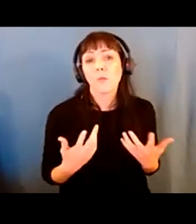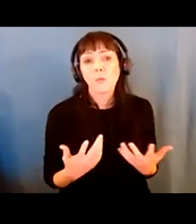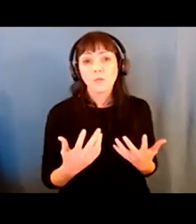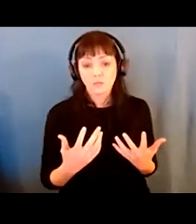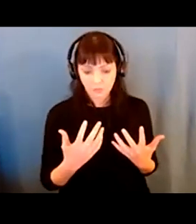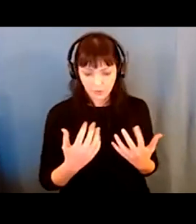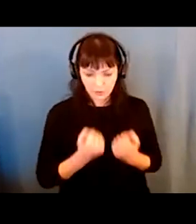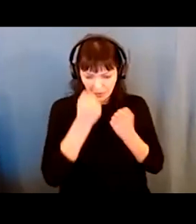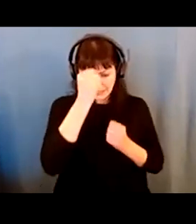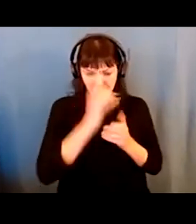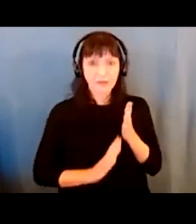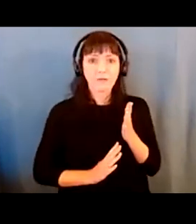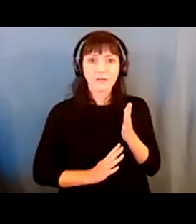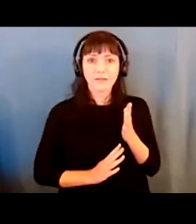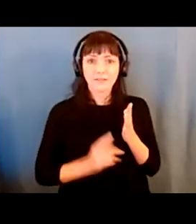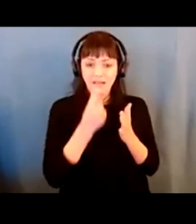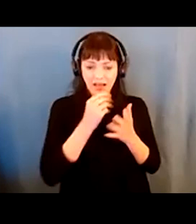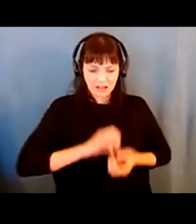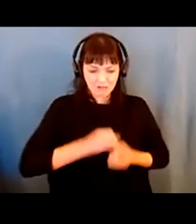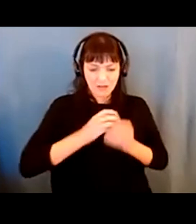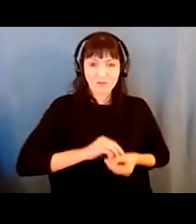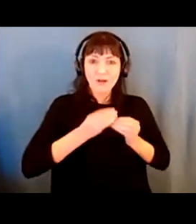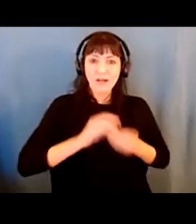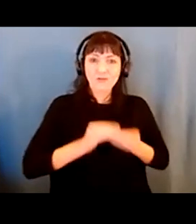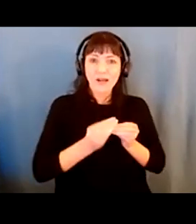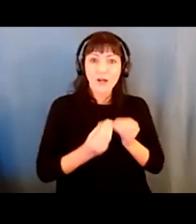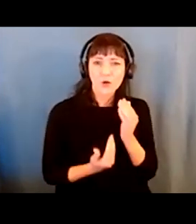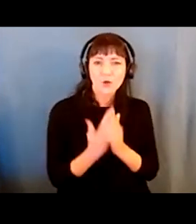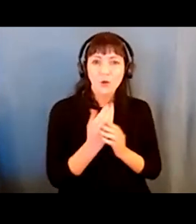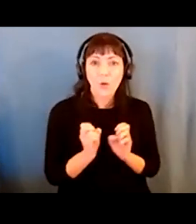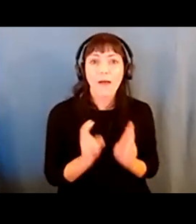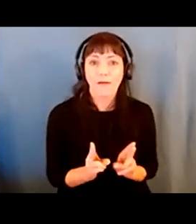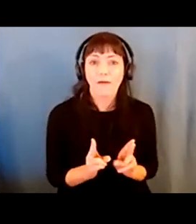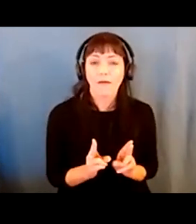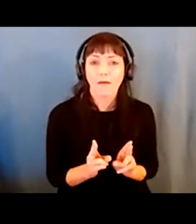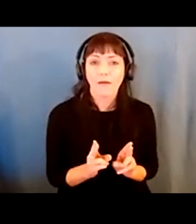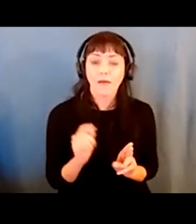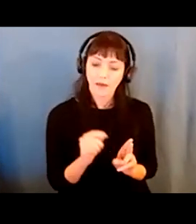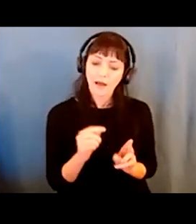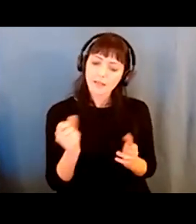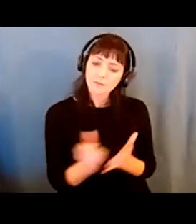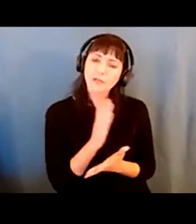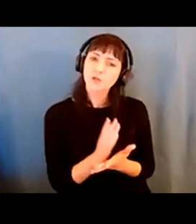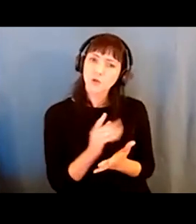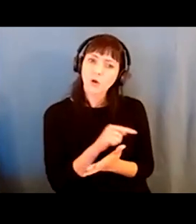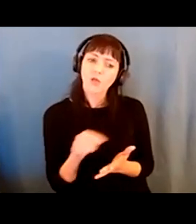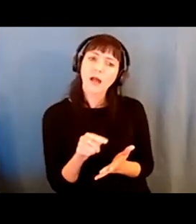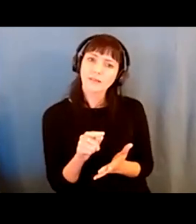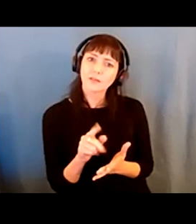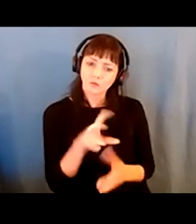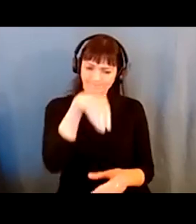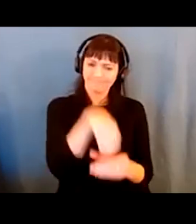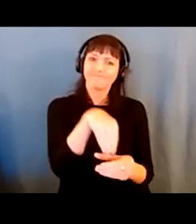you're a creative generator in a new way. And it's making sure that all that is understood and part and parcel